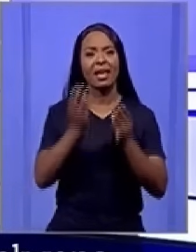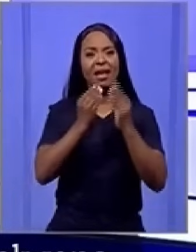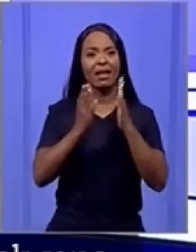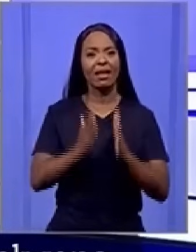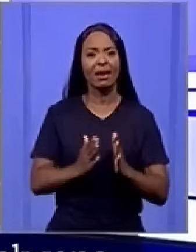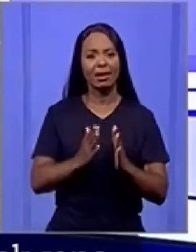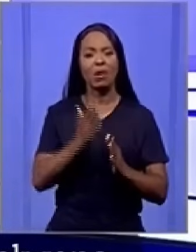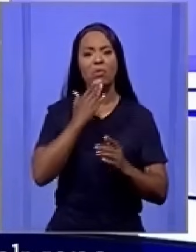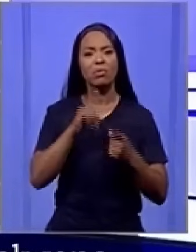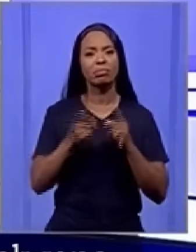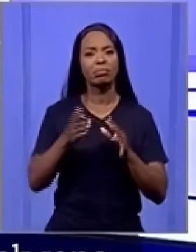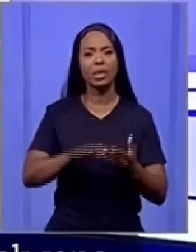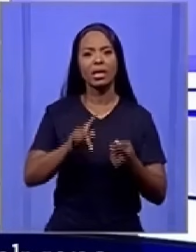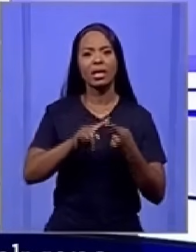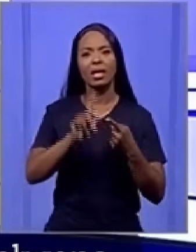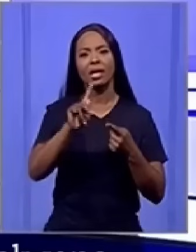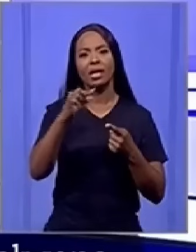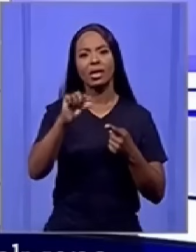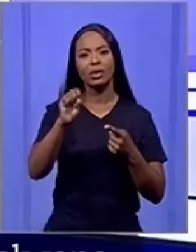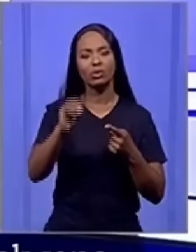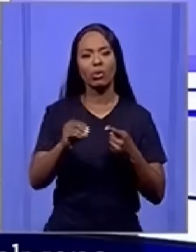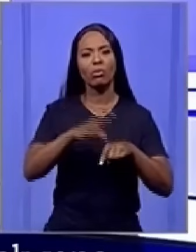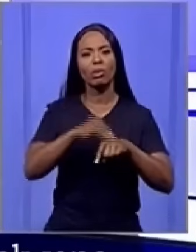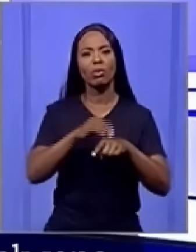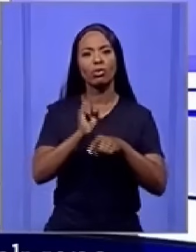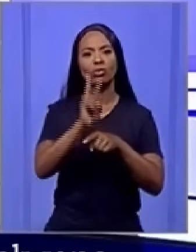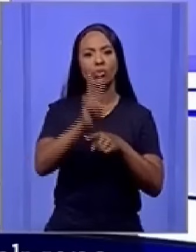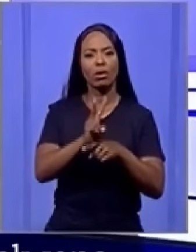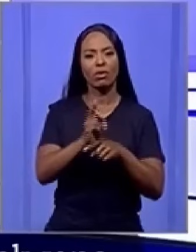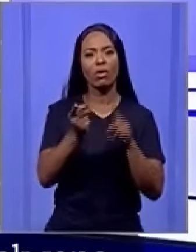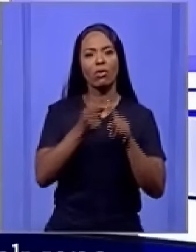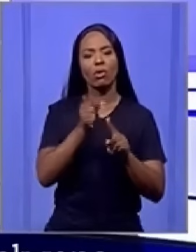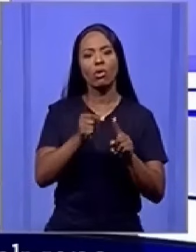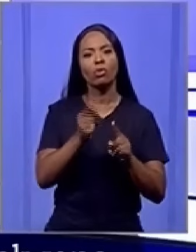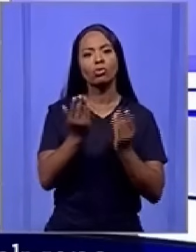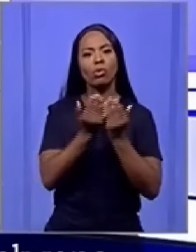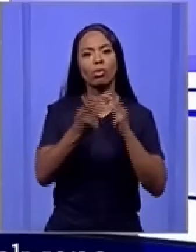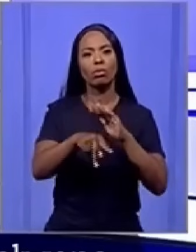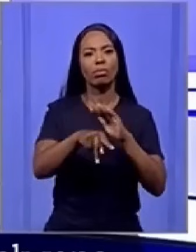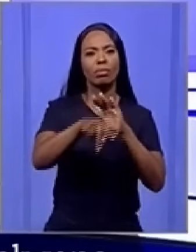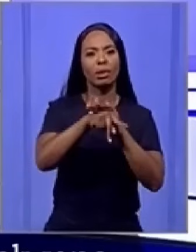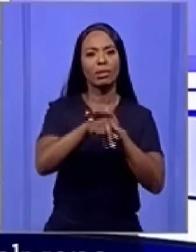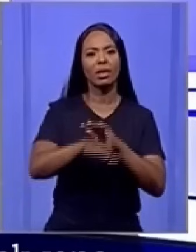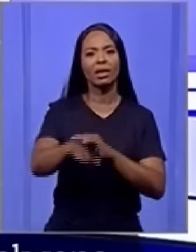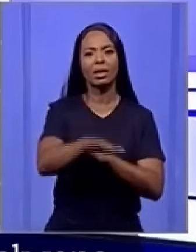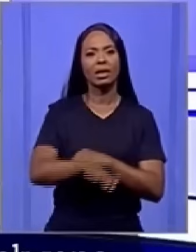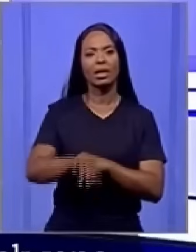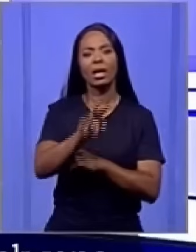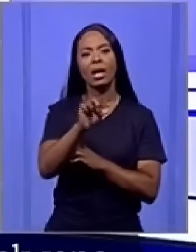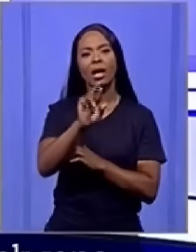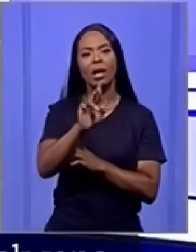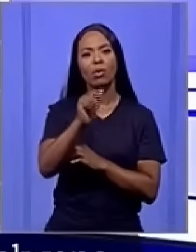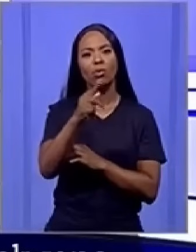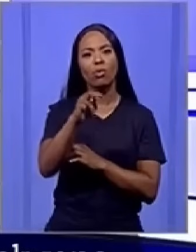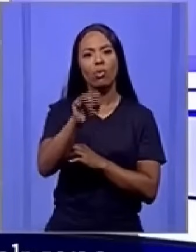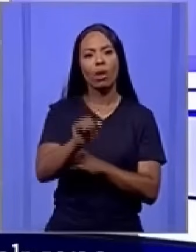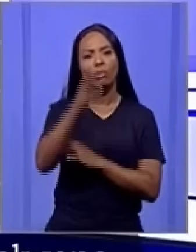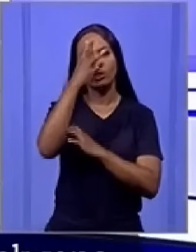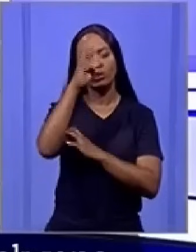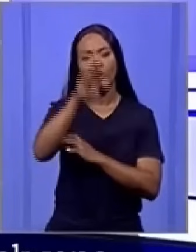ke Kagiso Maloka wa mengwaga e 12 go tšwa sekolong sa primary sa Modiselle Garankua ka Leboa